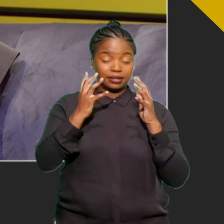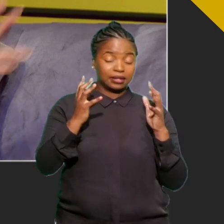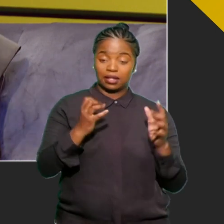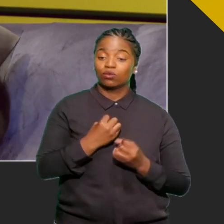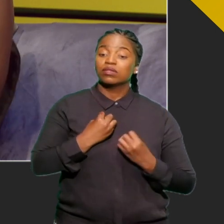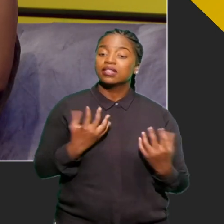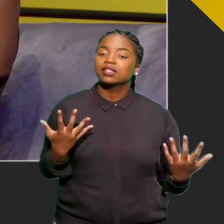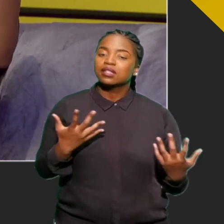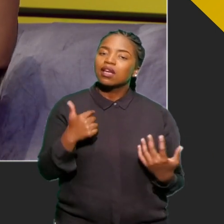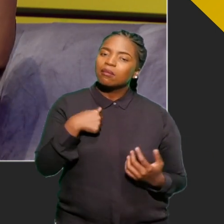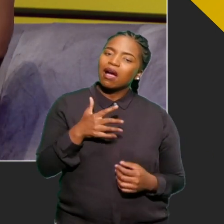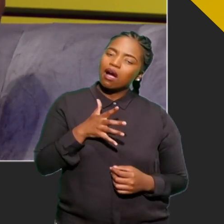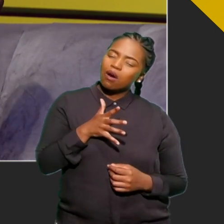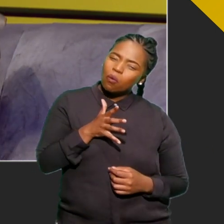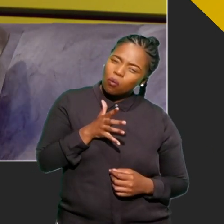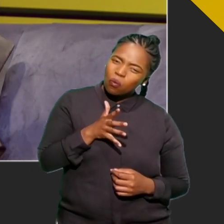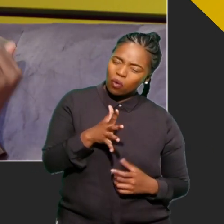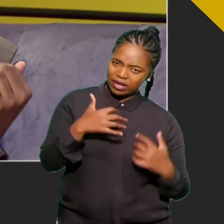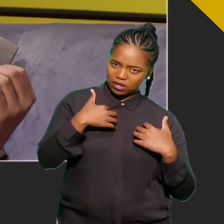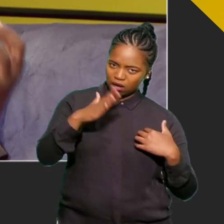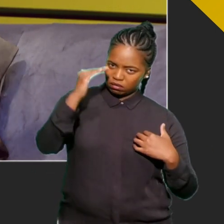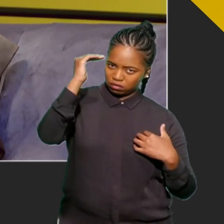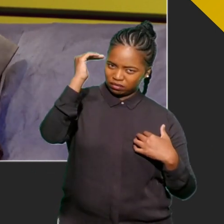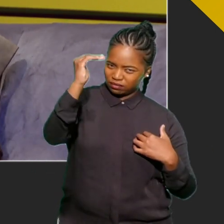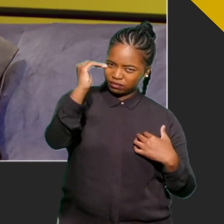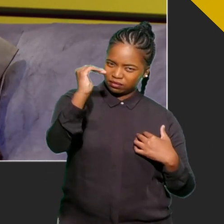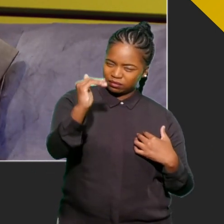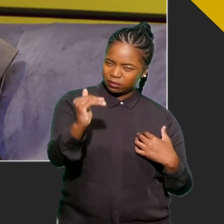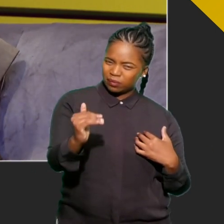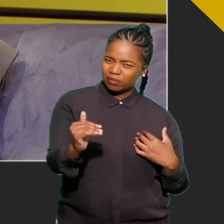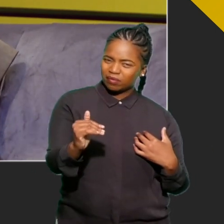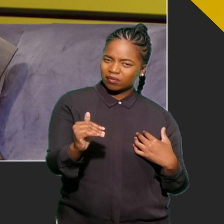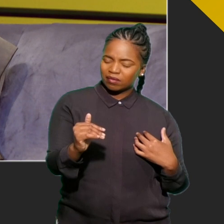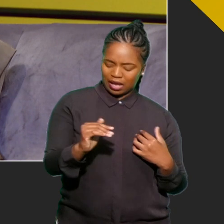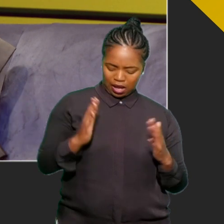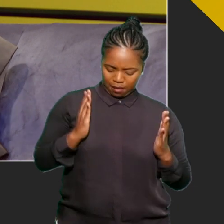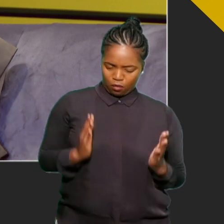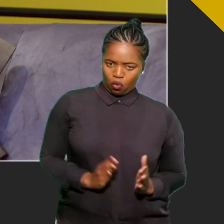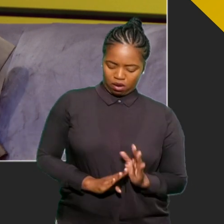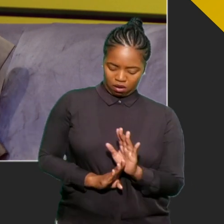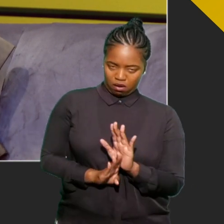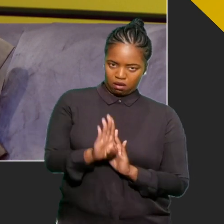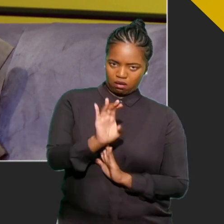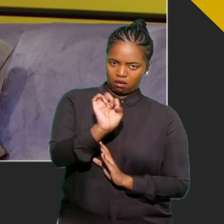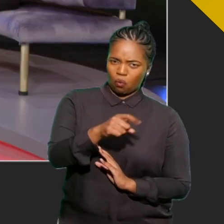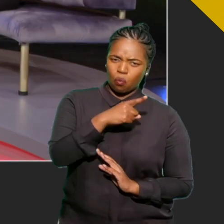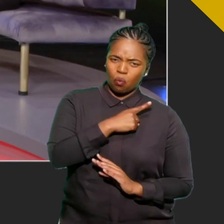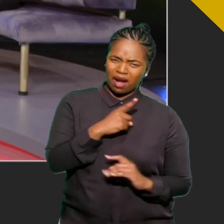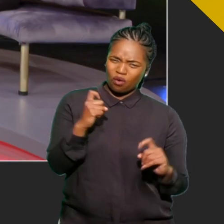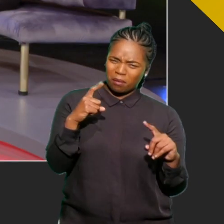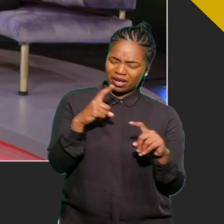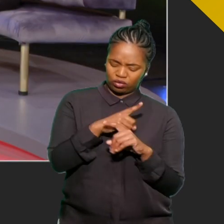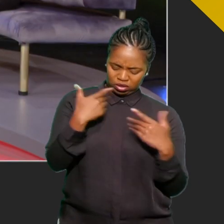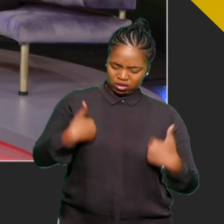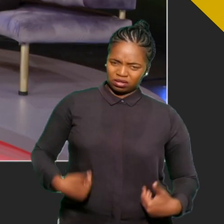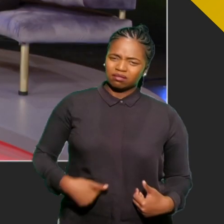And I think I want to take the conversation. Restart the hand, doctor. What is a developed body? Why are there complications for a young